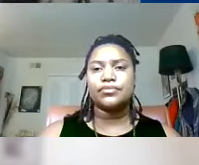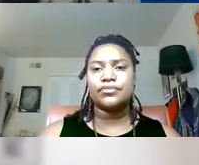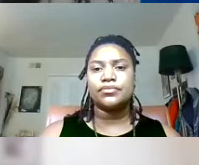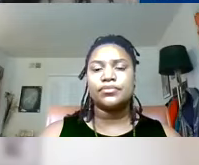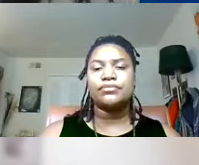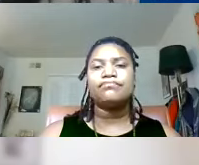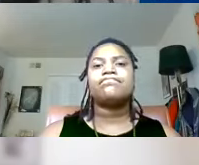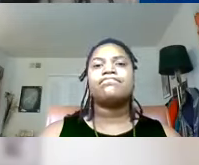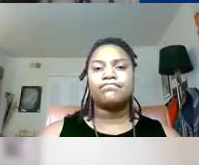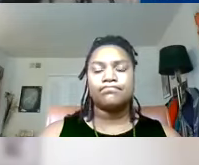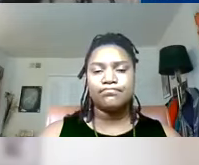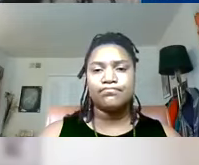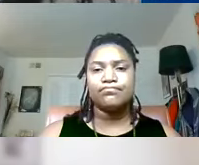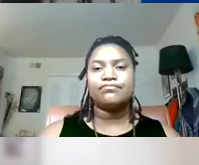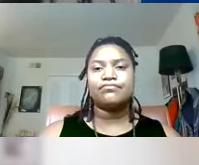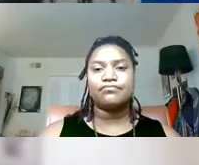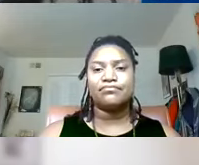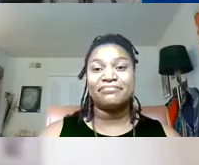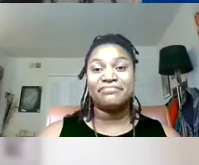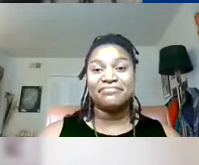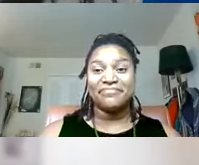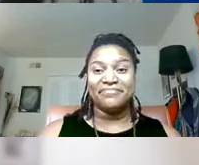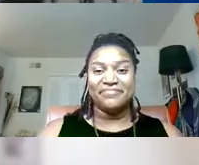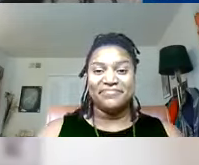we can't thank you enough for that.